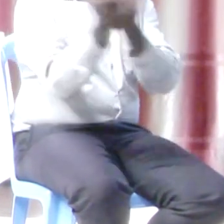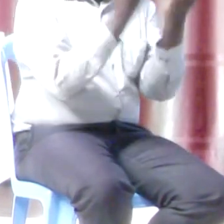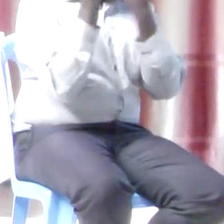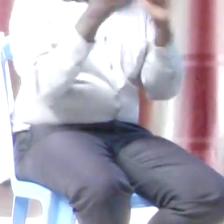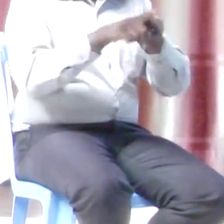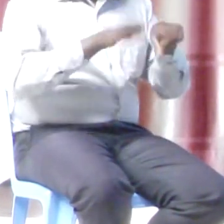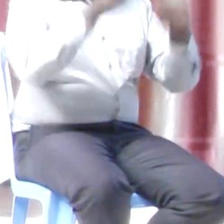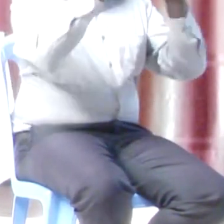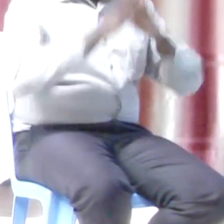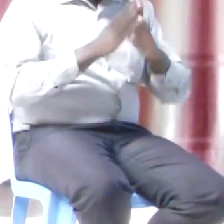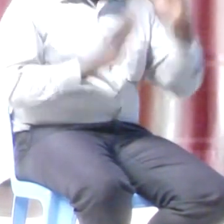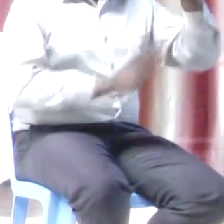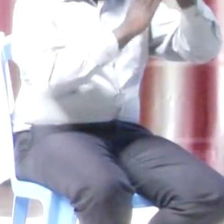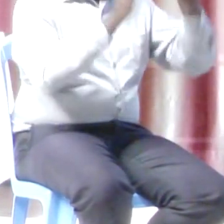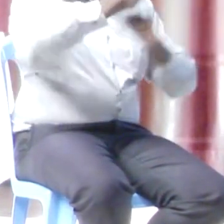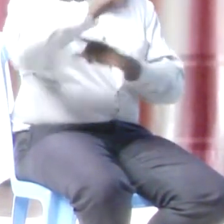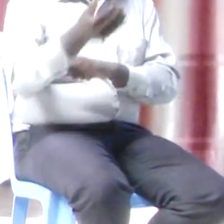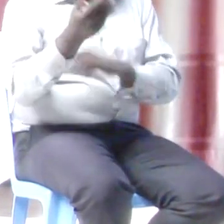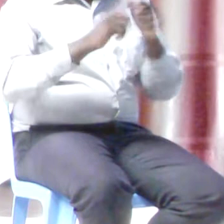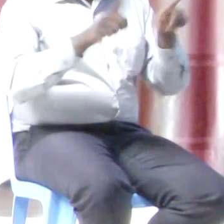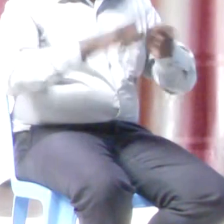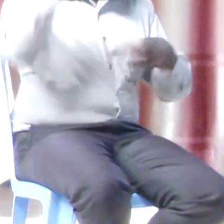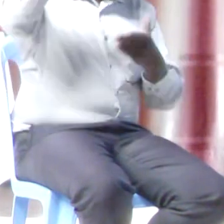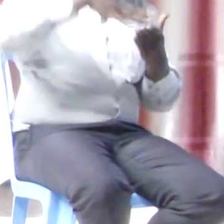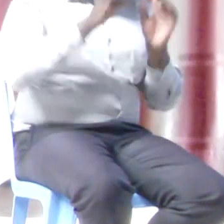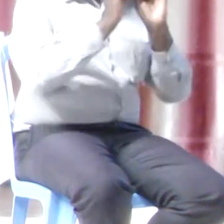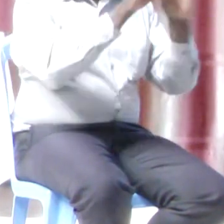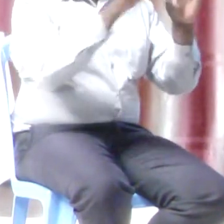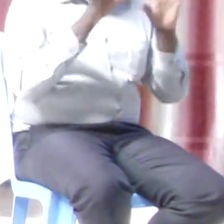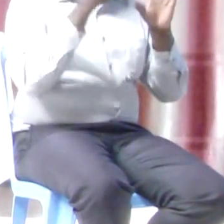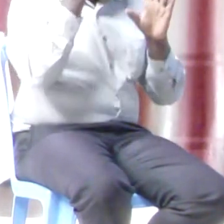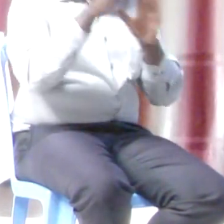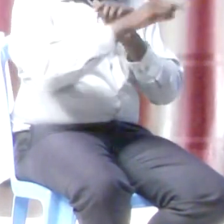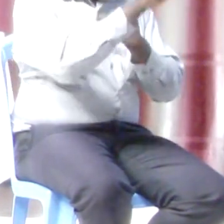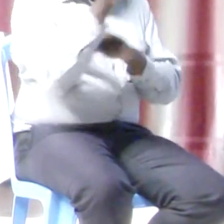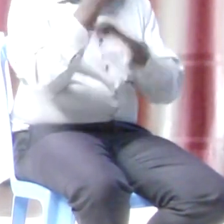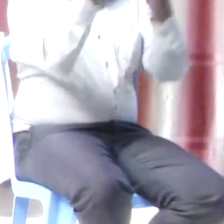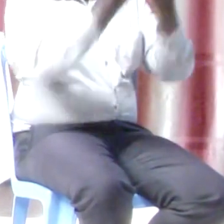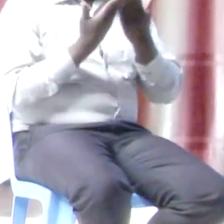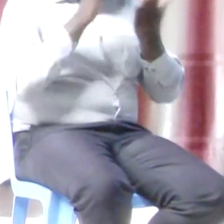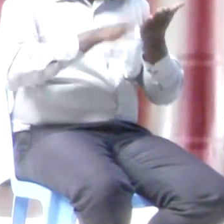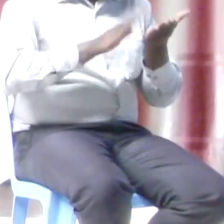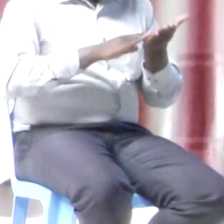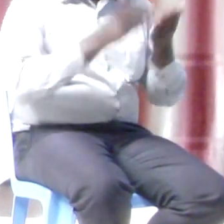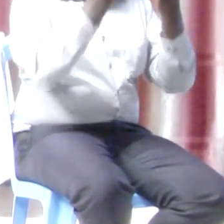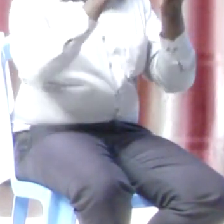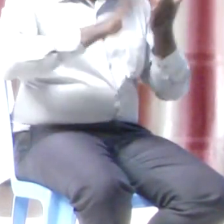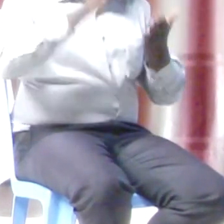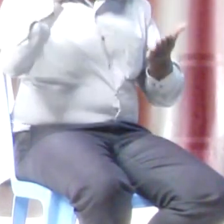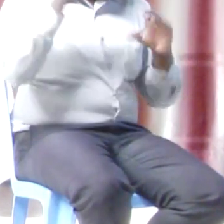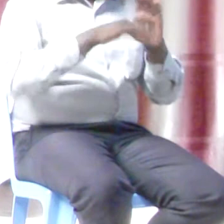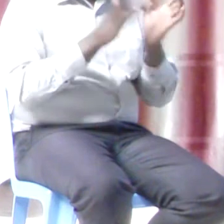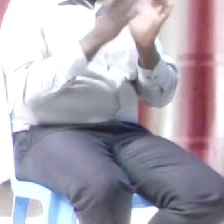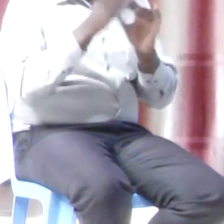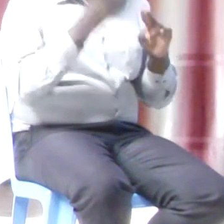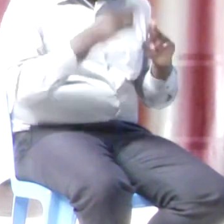on top of a hill, our lives will shine for you. King of Glory, receive the praise, receive the glory. In Jesus' name